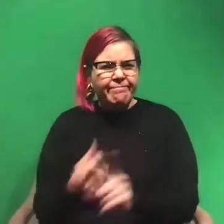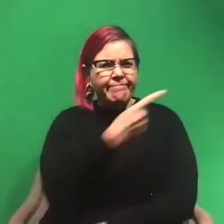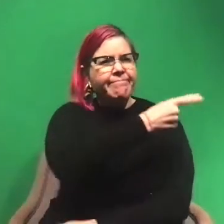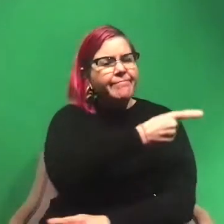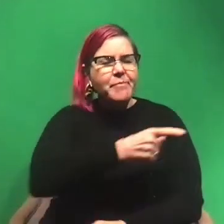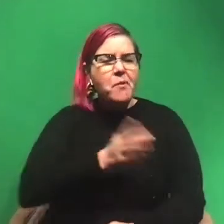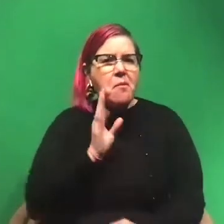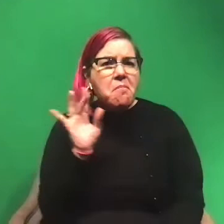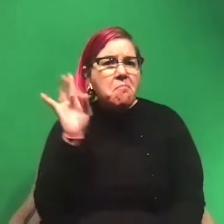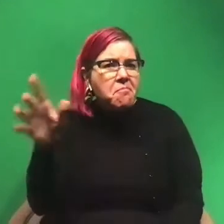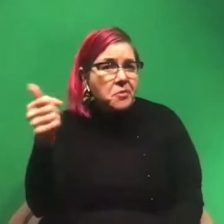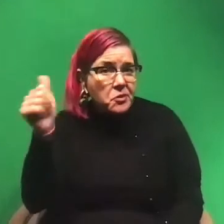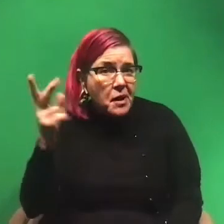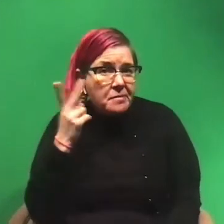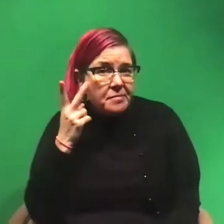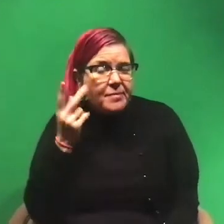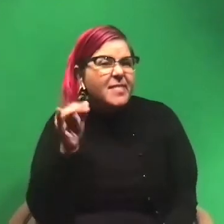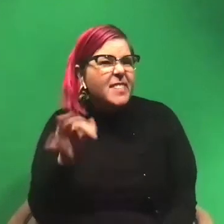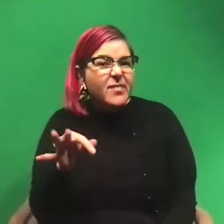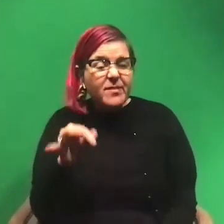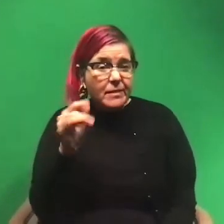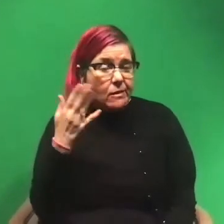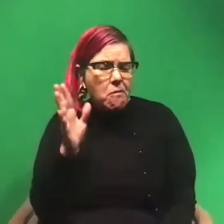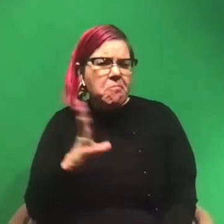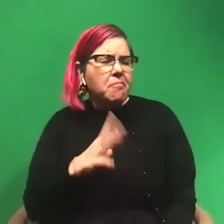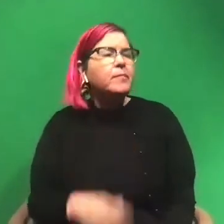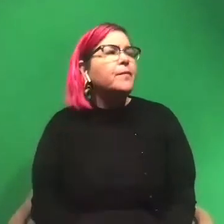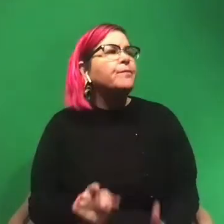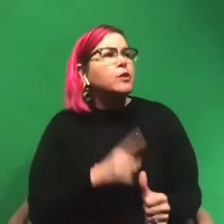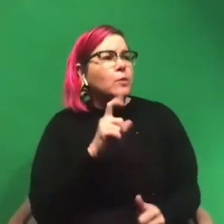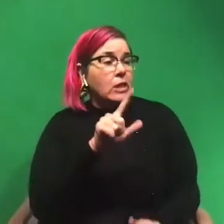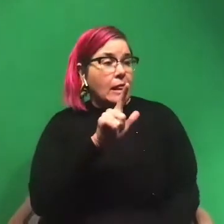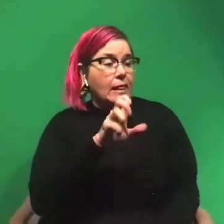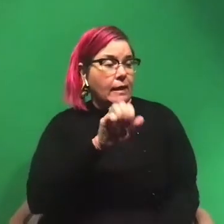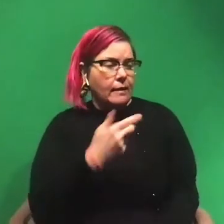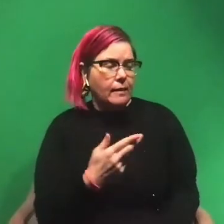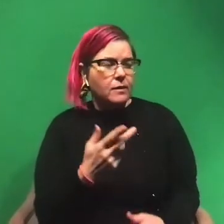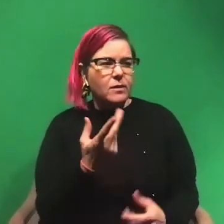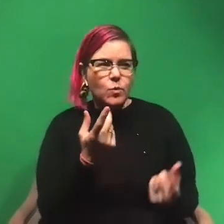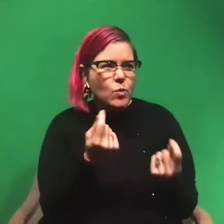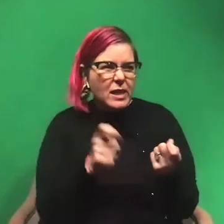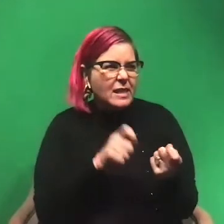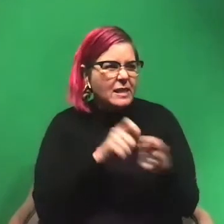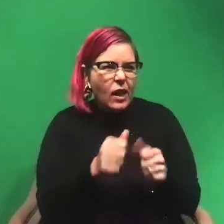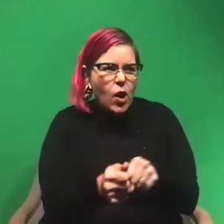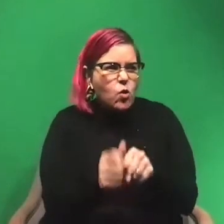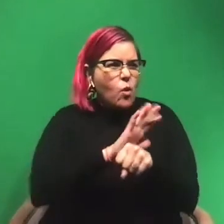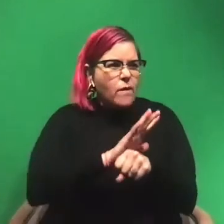give them a shot anyway. And so the first question we have from Leah is, what exactly does the coronavirus